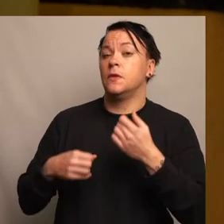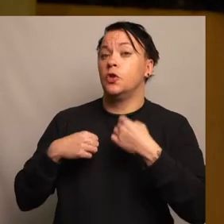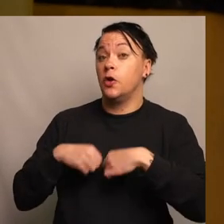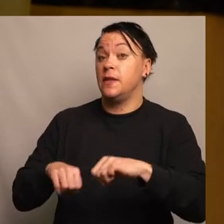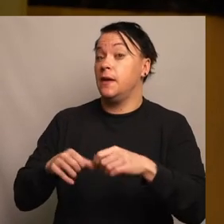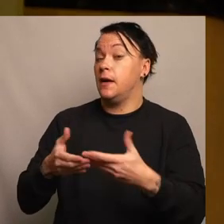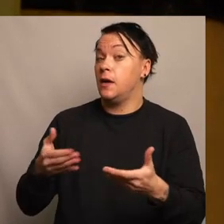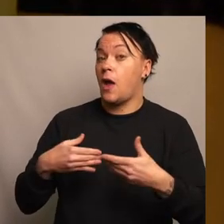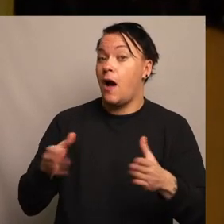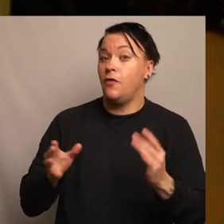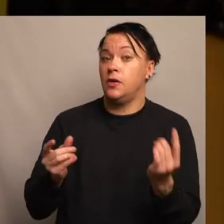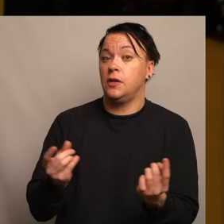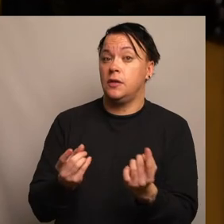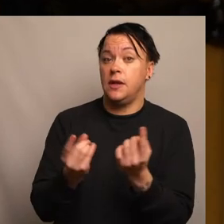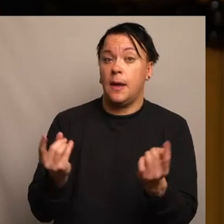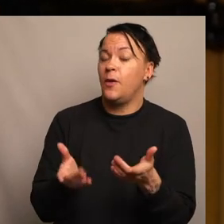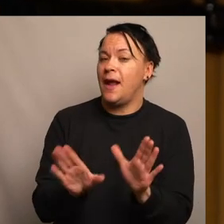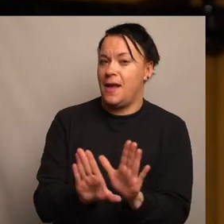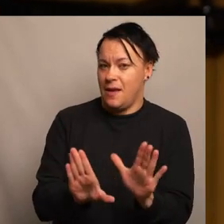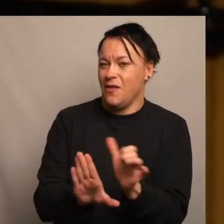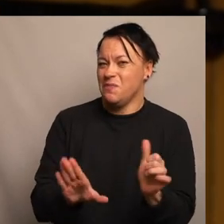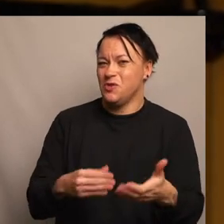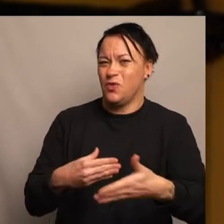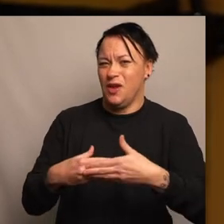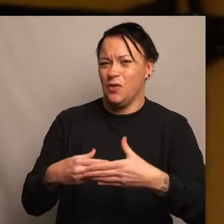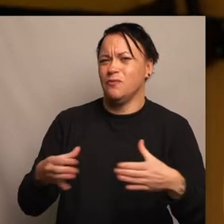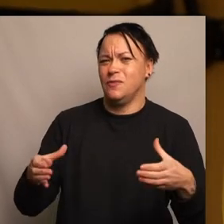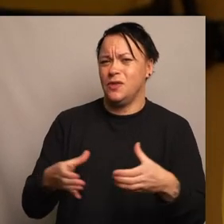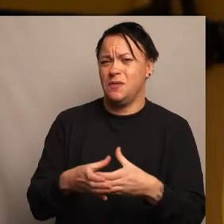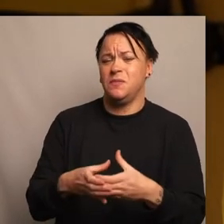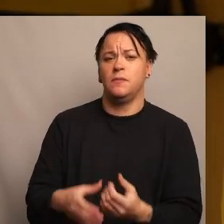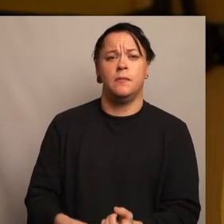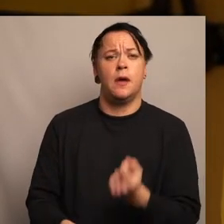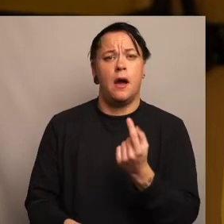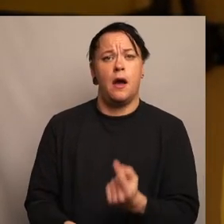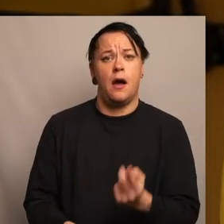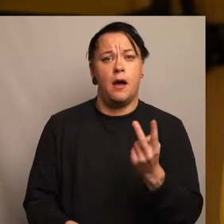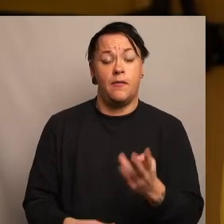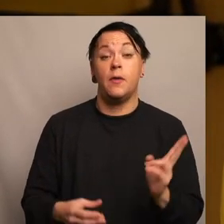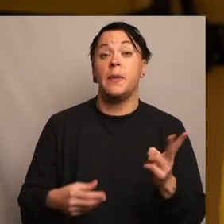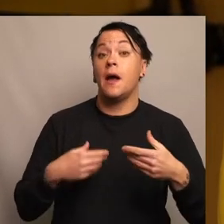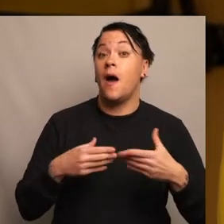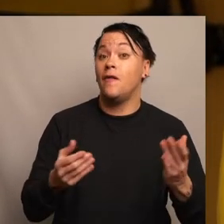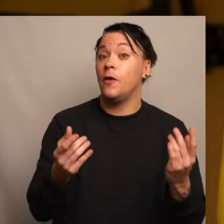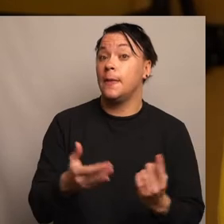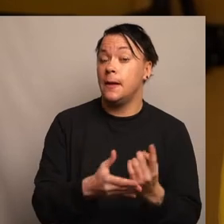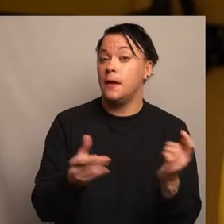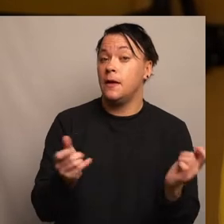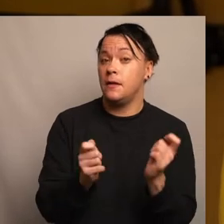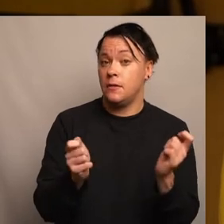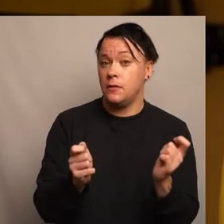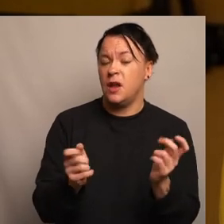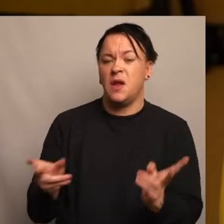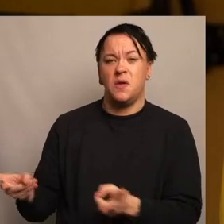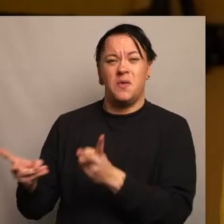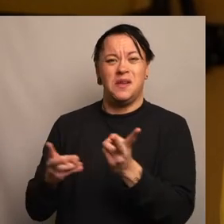event. And we really few open event we do it, but mostly they are kind of closed group. People